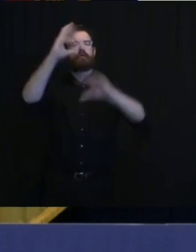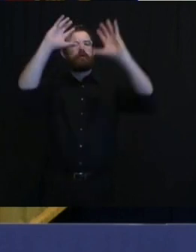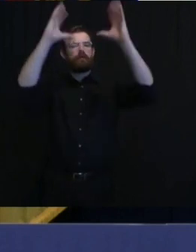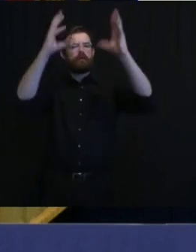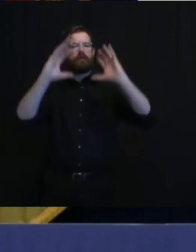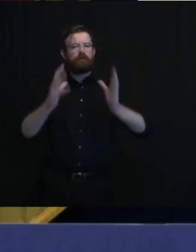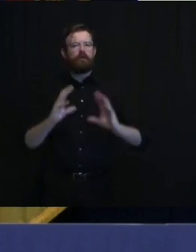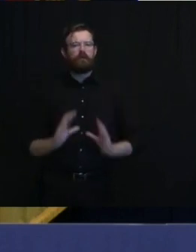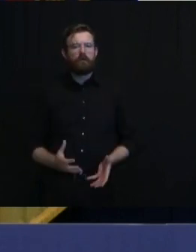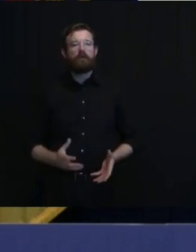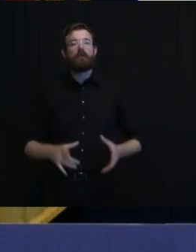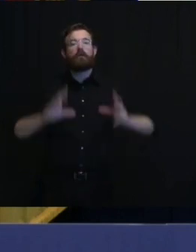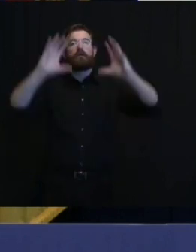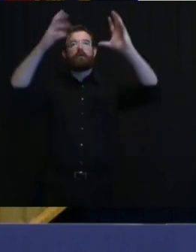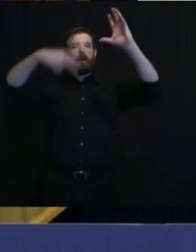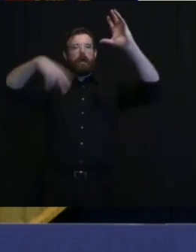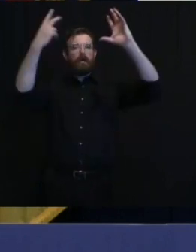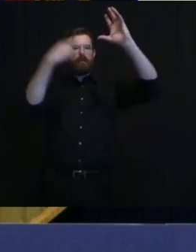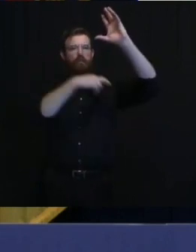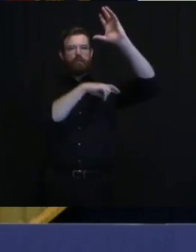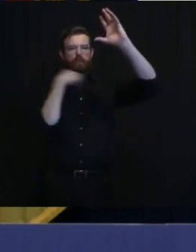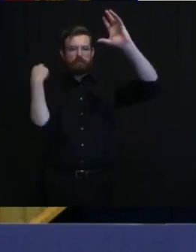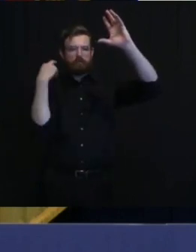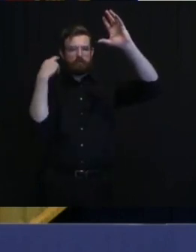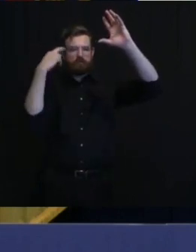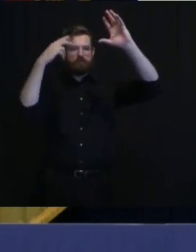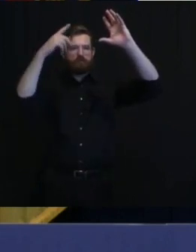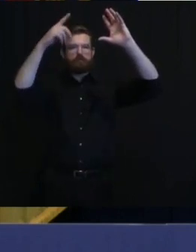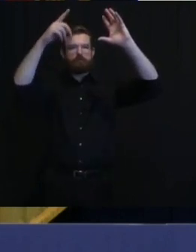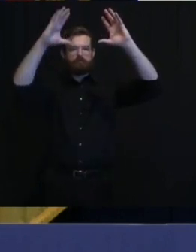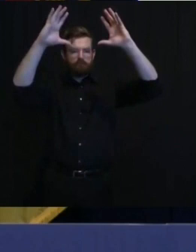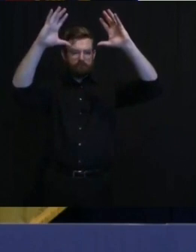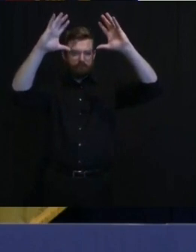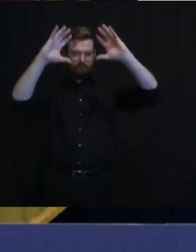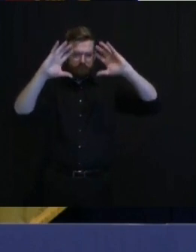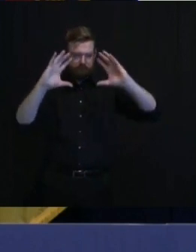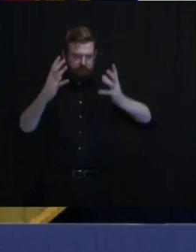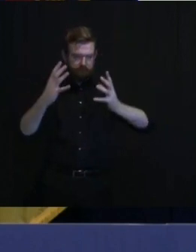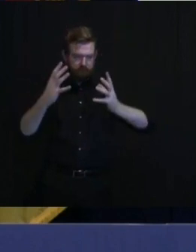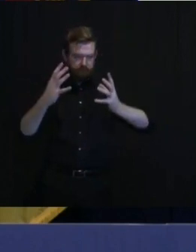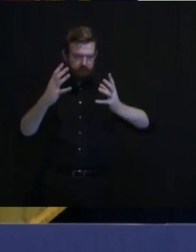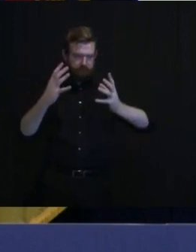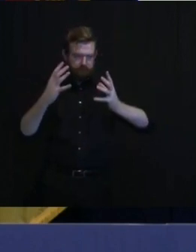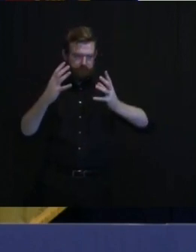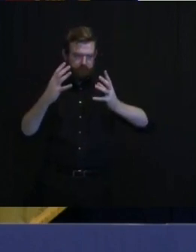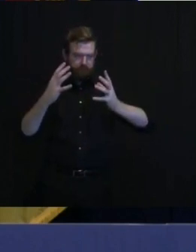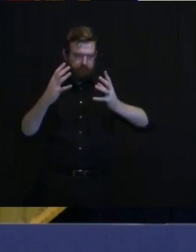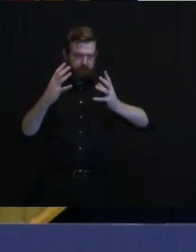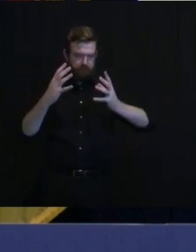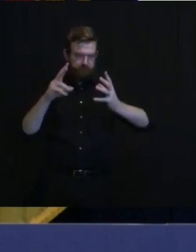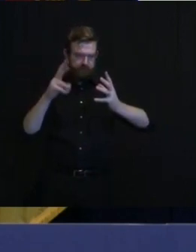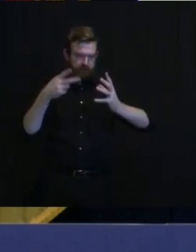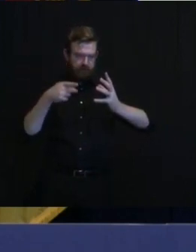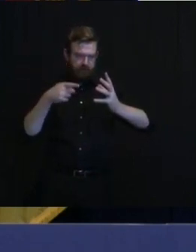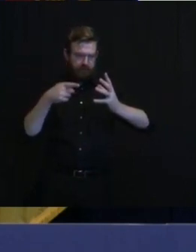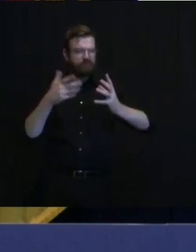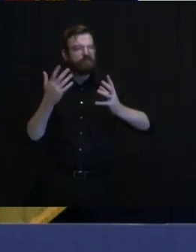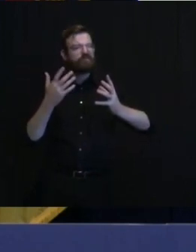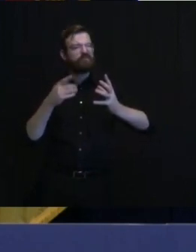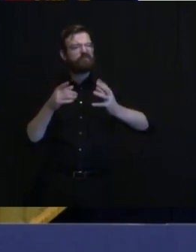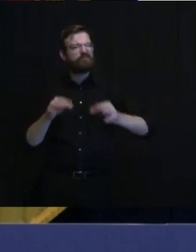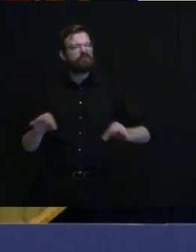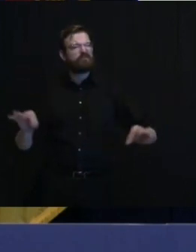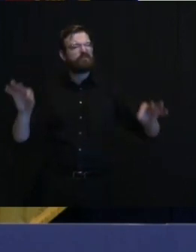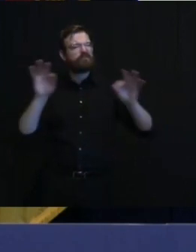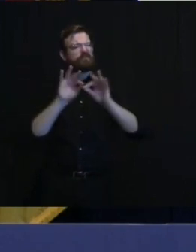months. Second would be essential. I believe second category largely defined by the essential workforce, healthcare workers, first responders,